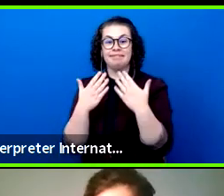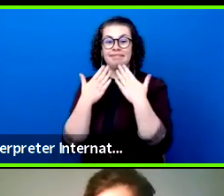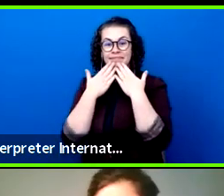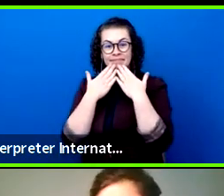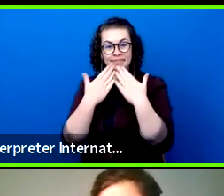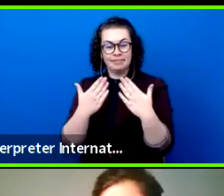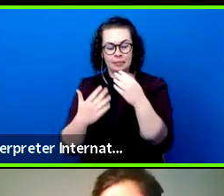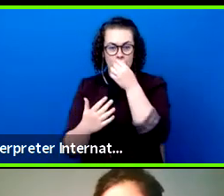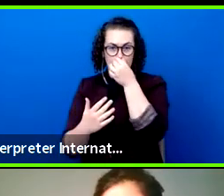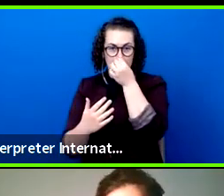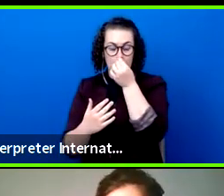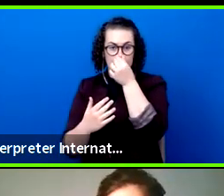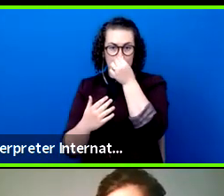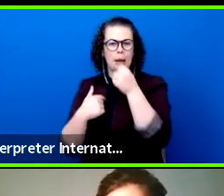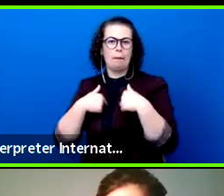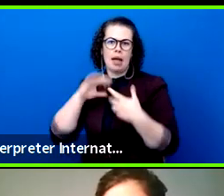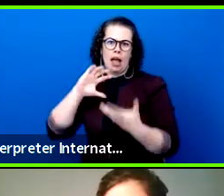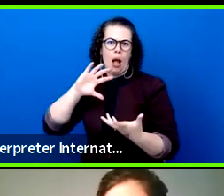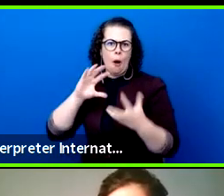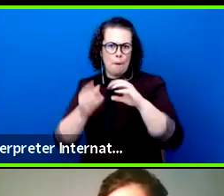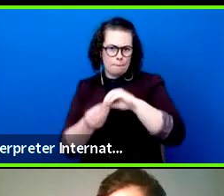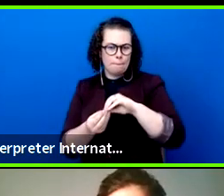try to sum up. We also had a very